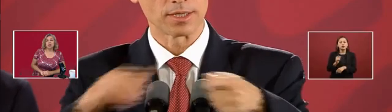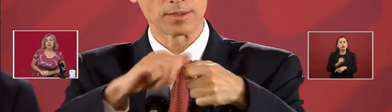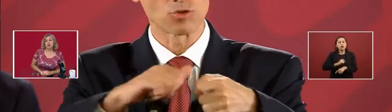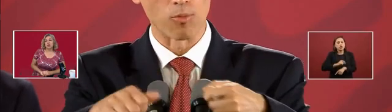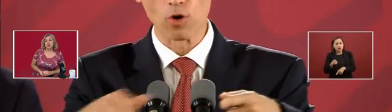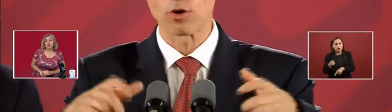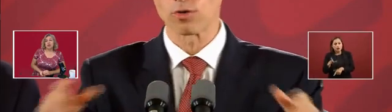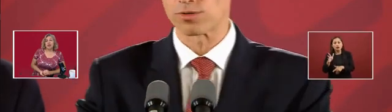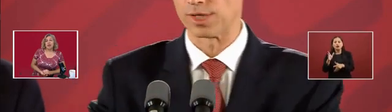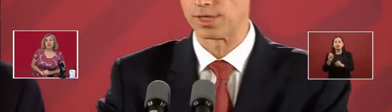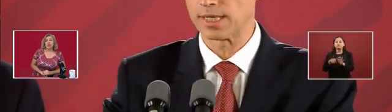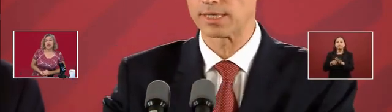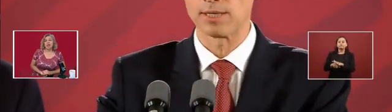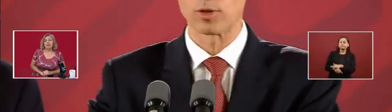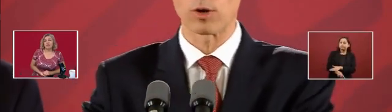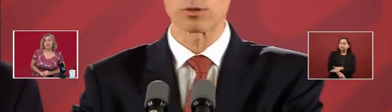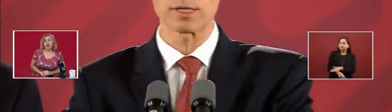The elements that